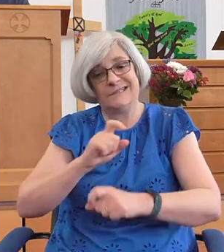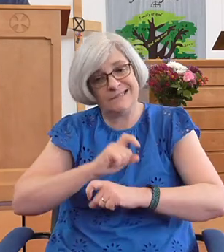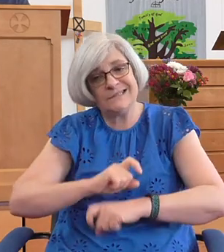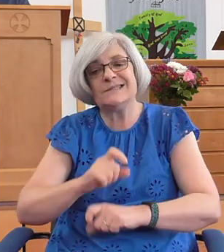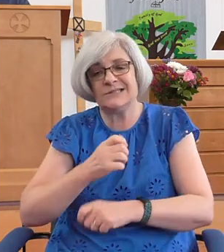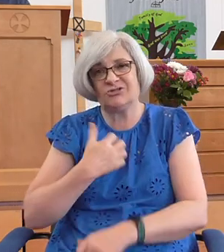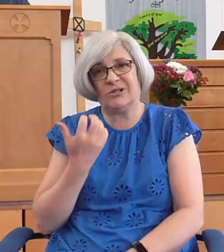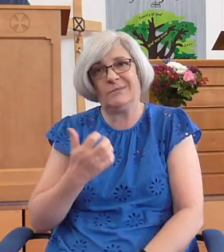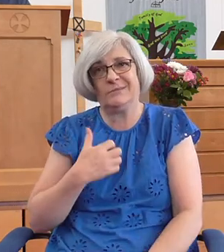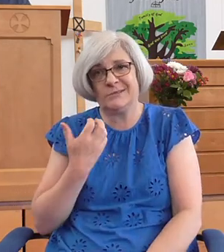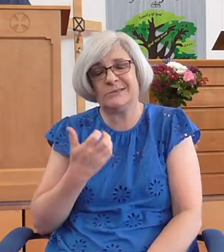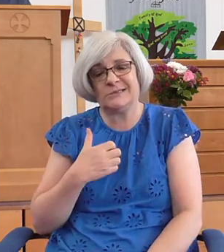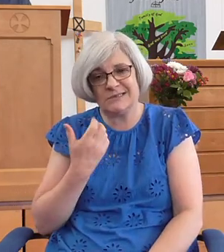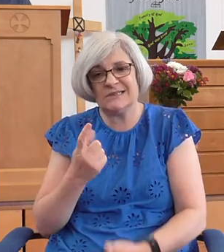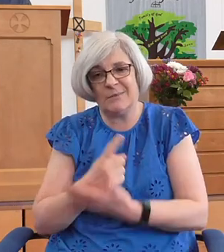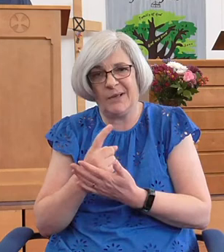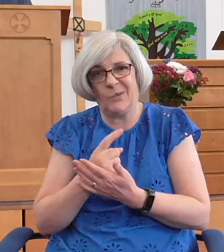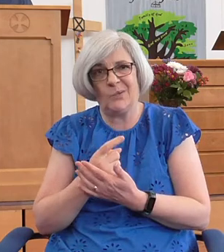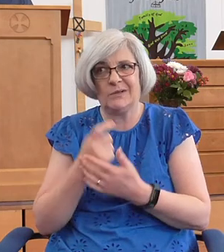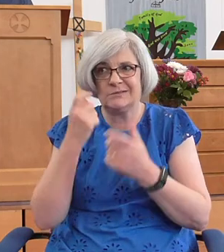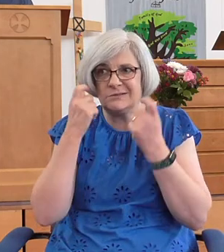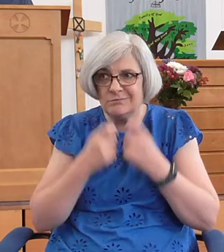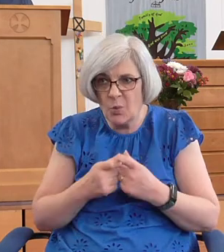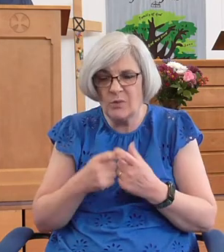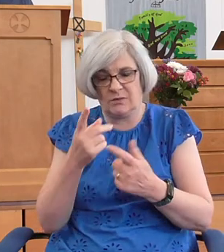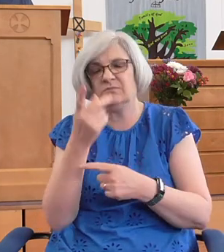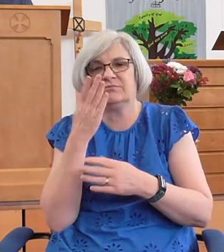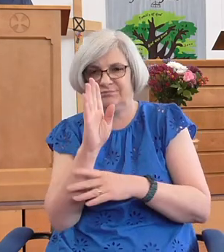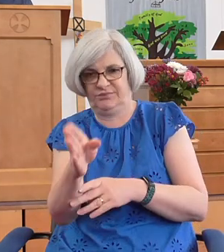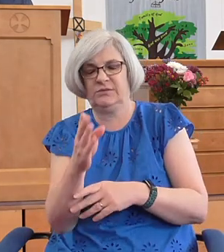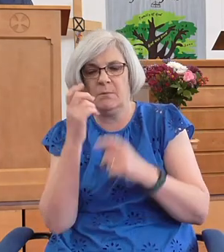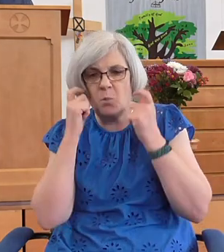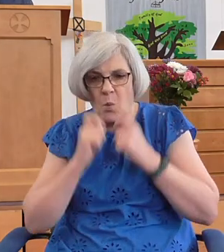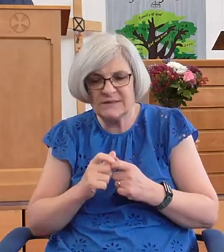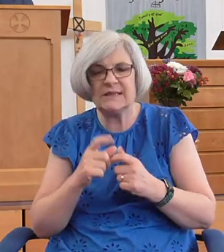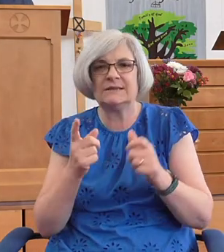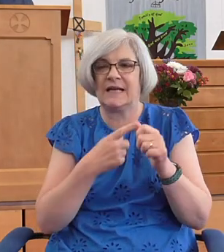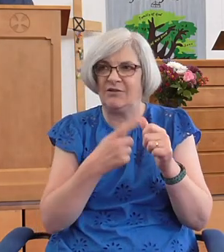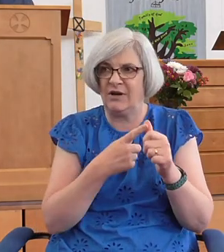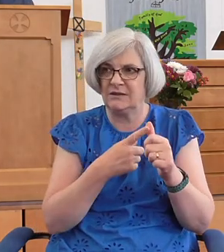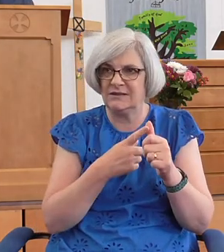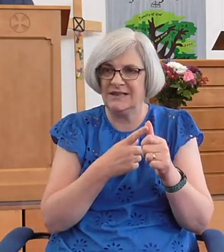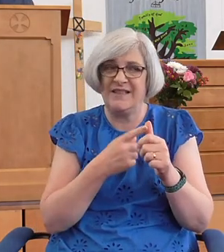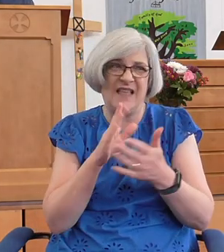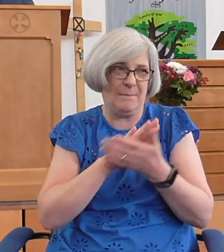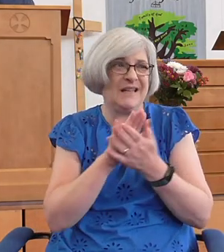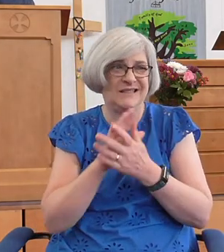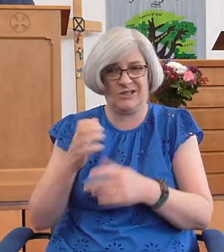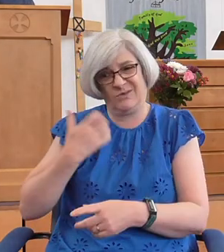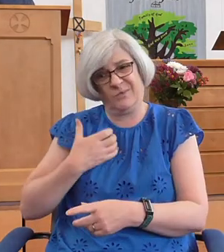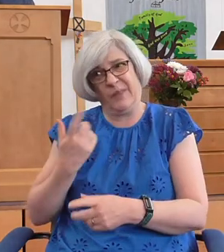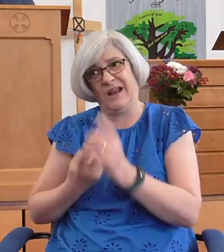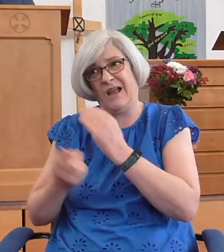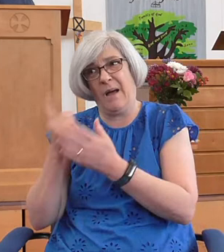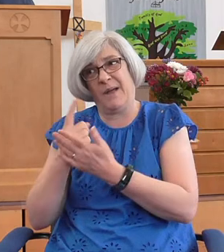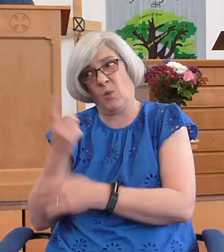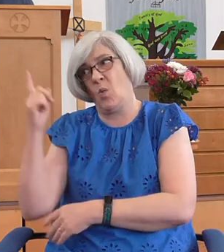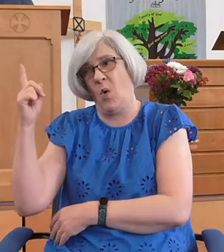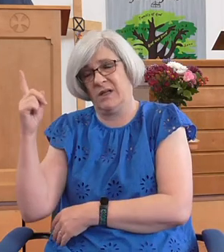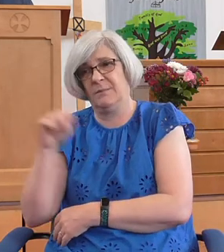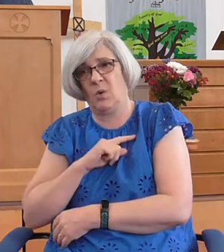grumble against Moses and Aaron, and indirectly against God, since they were his appointed